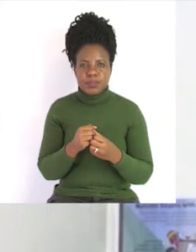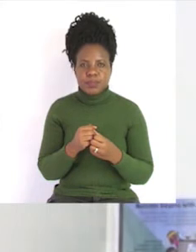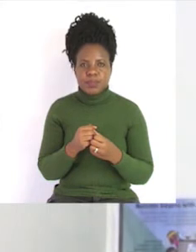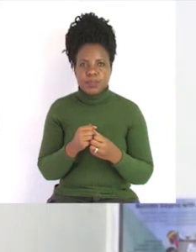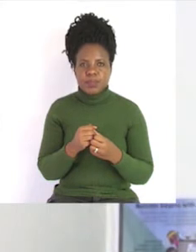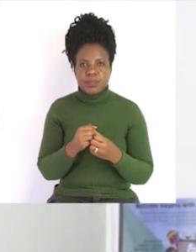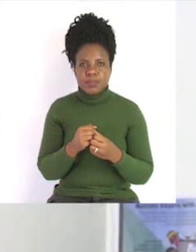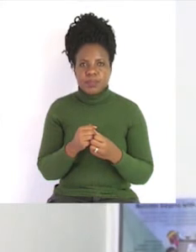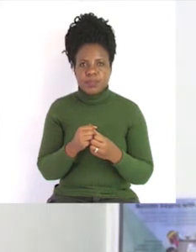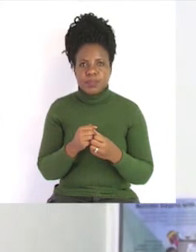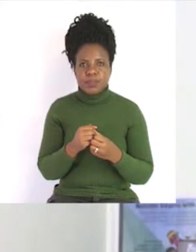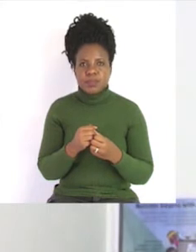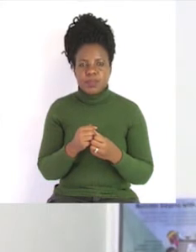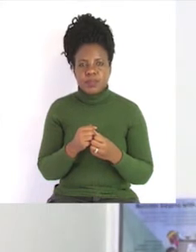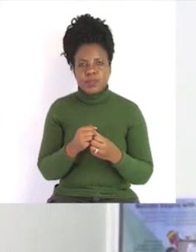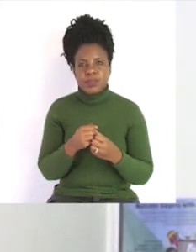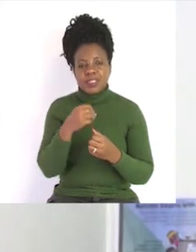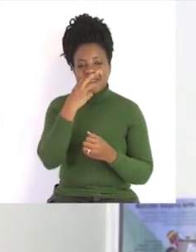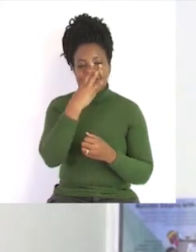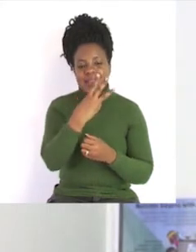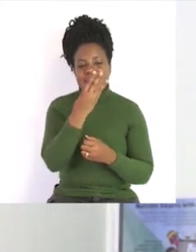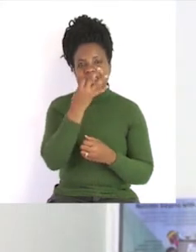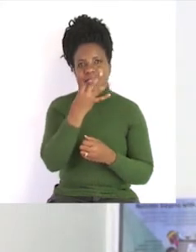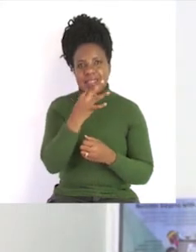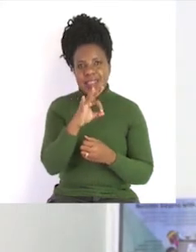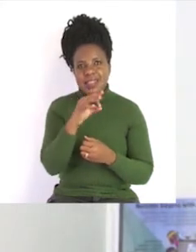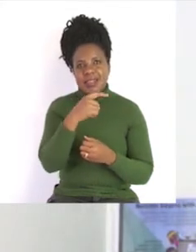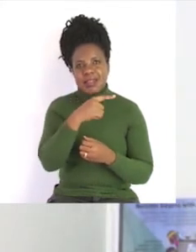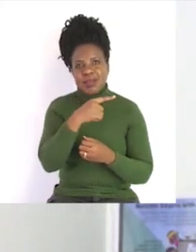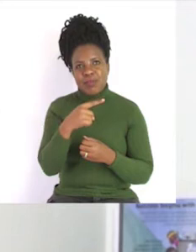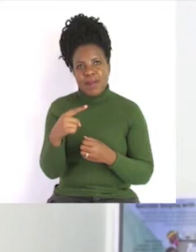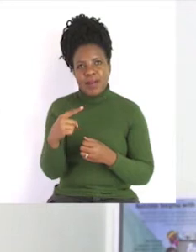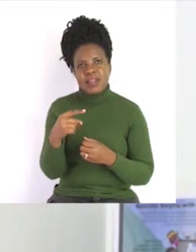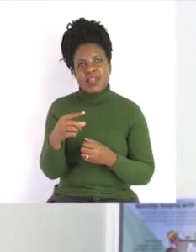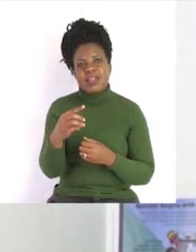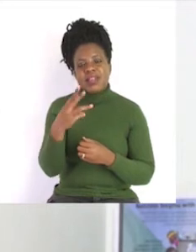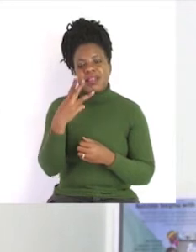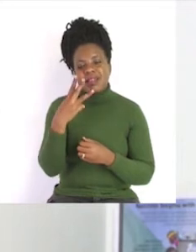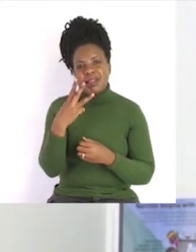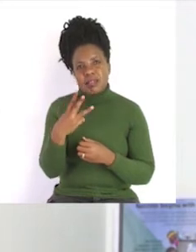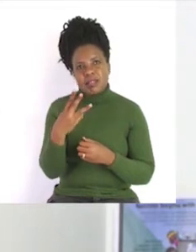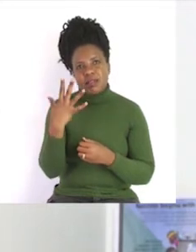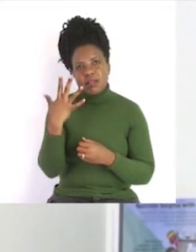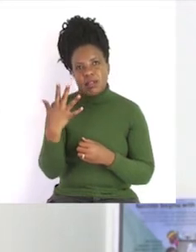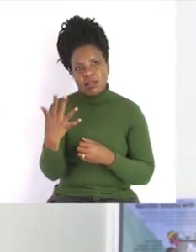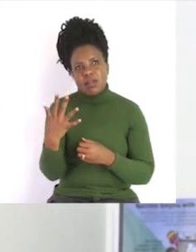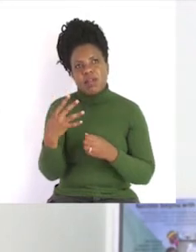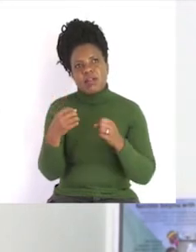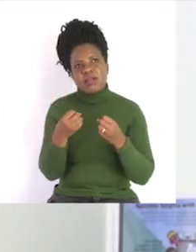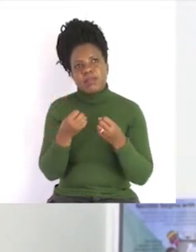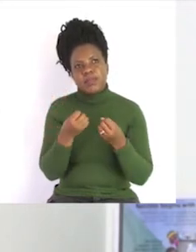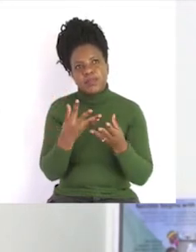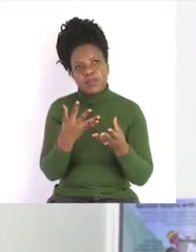say 39 minus 35. Okay, let's do that step by step. So we say 9 minus 5 will